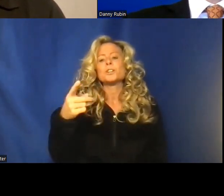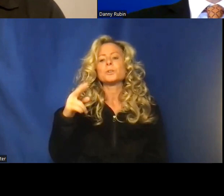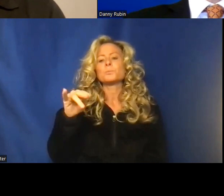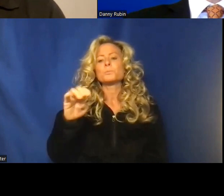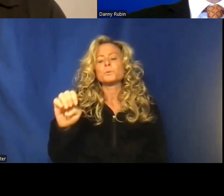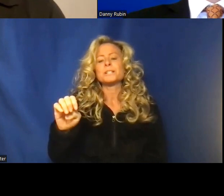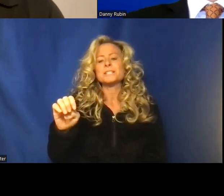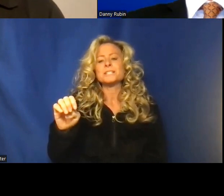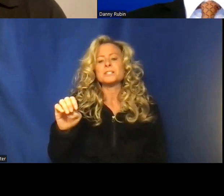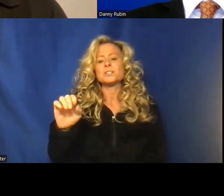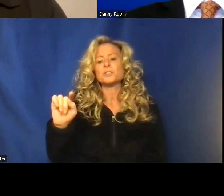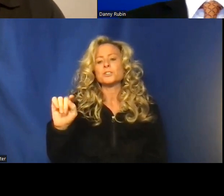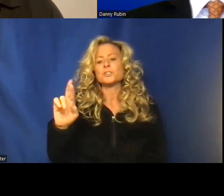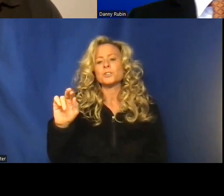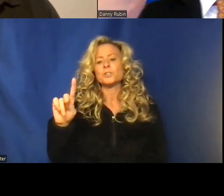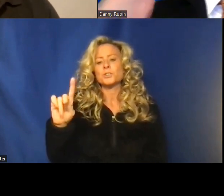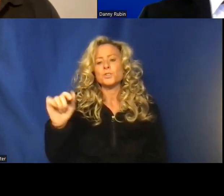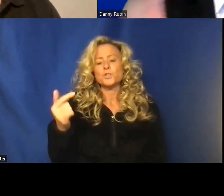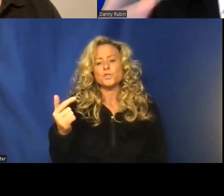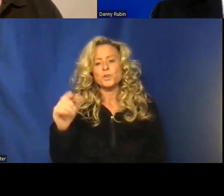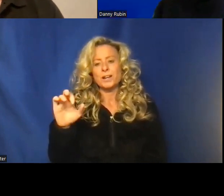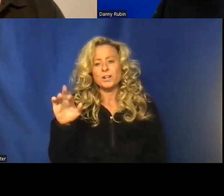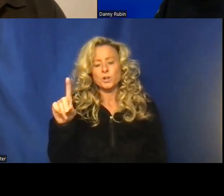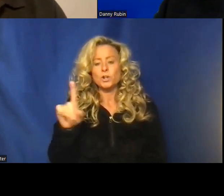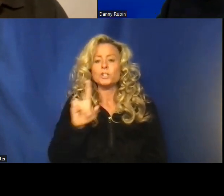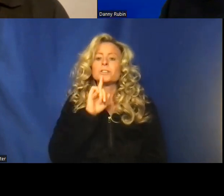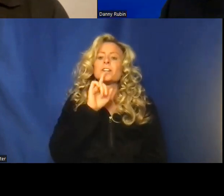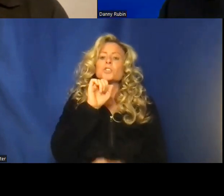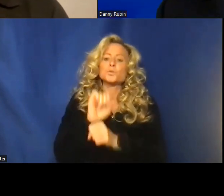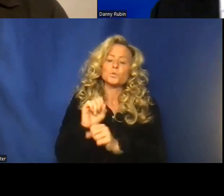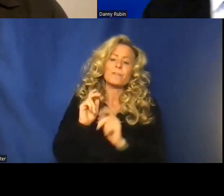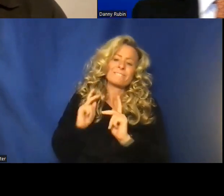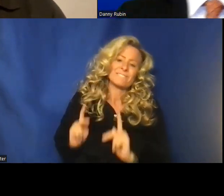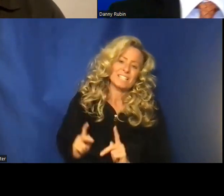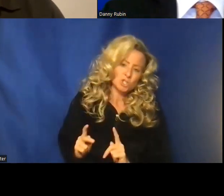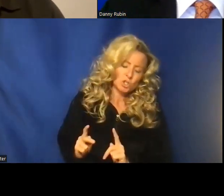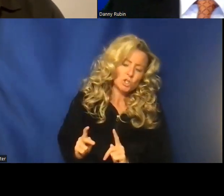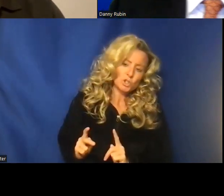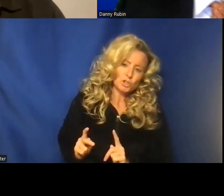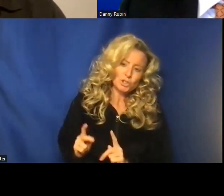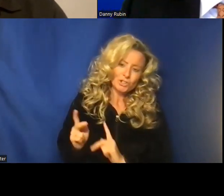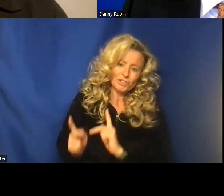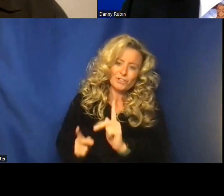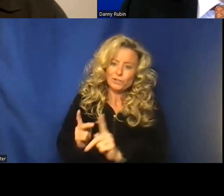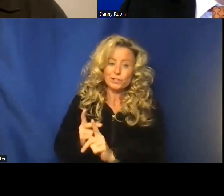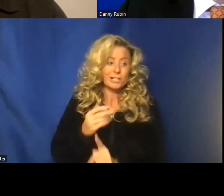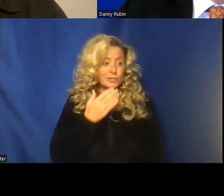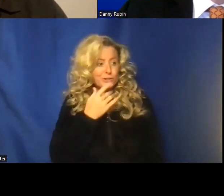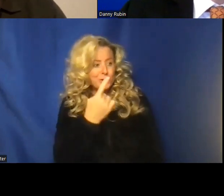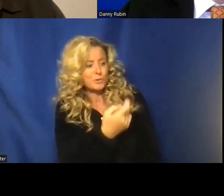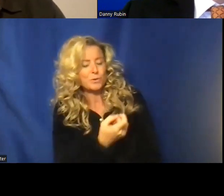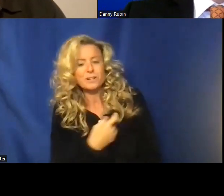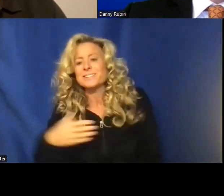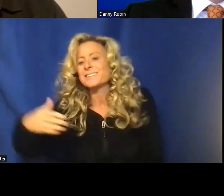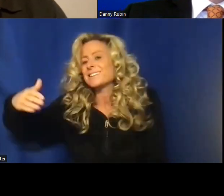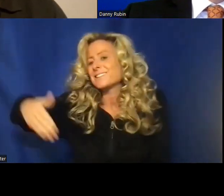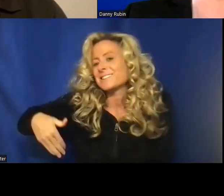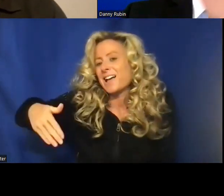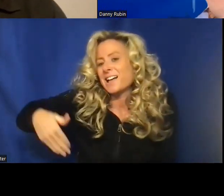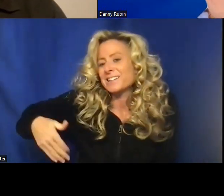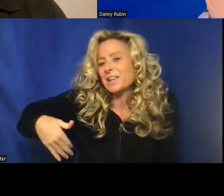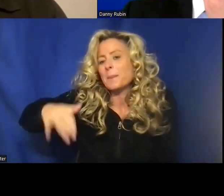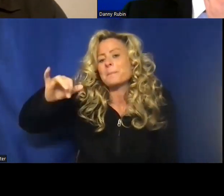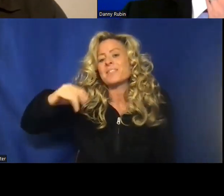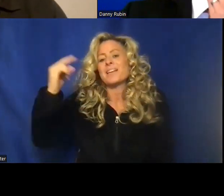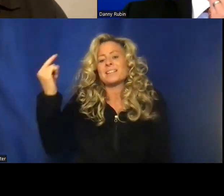card? Do you ever make physical versions of the Yeah, digital that's a cards? great question. At this point, we haven't. That's